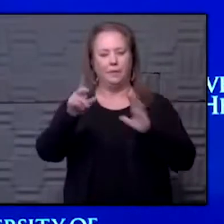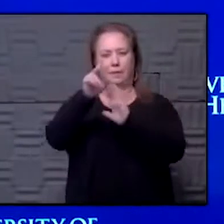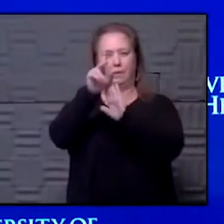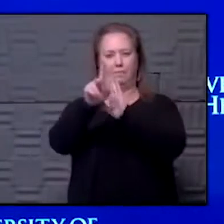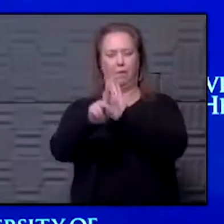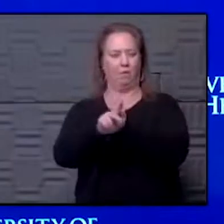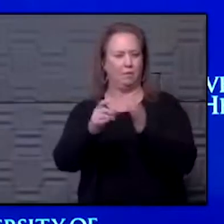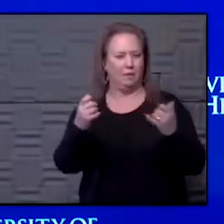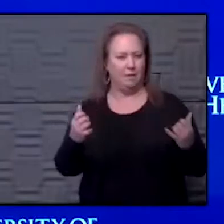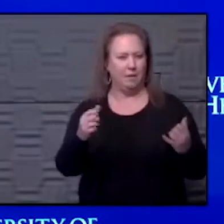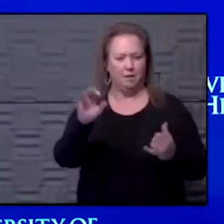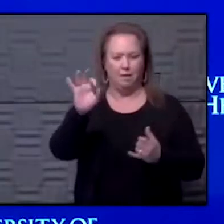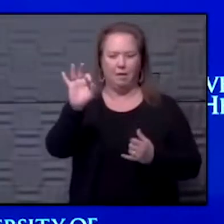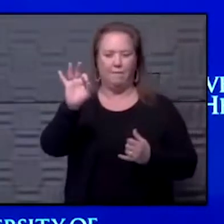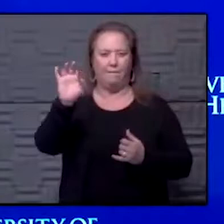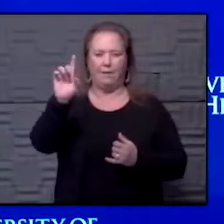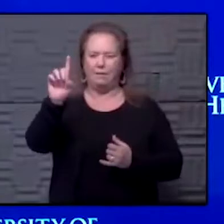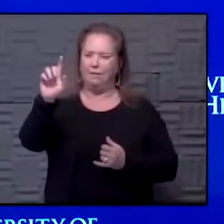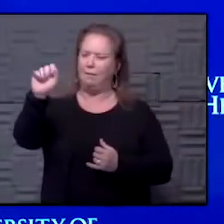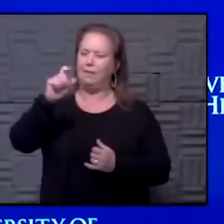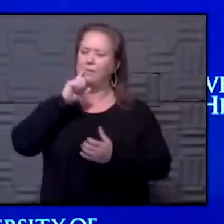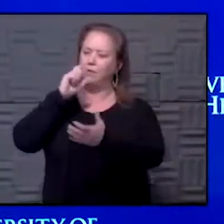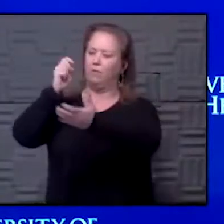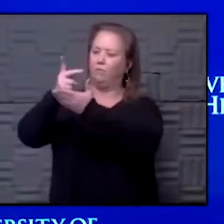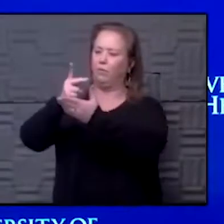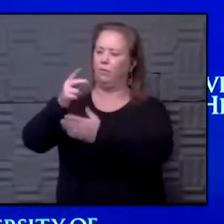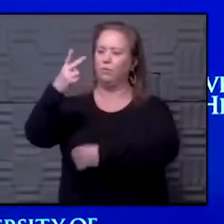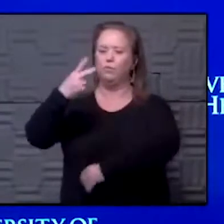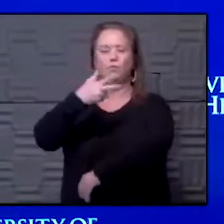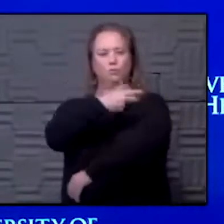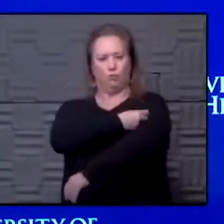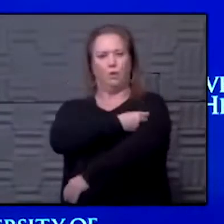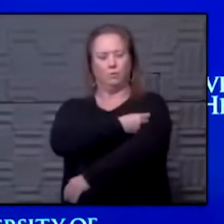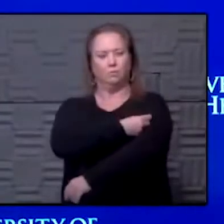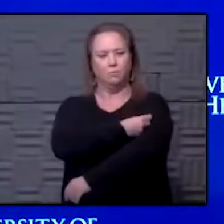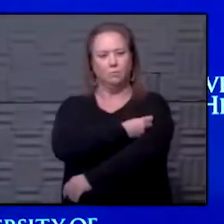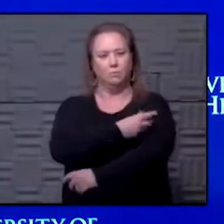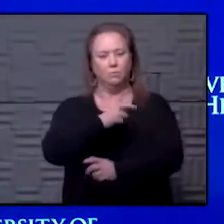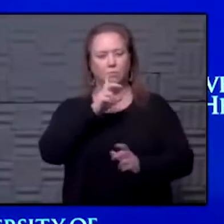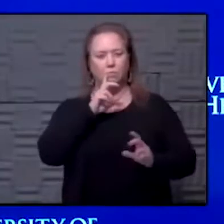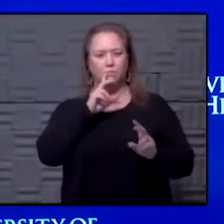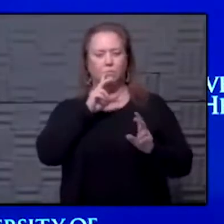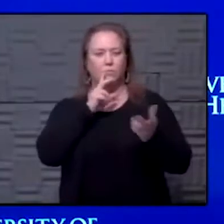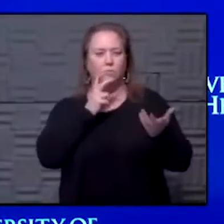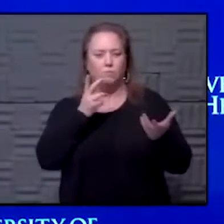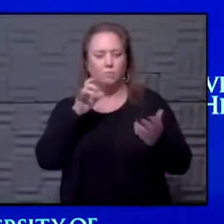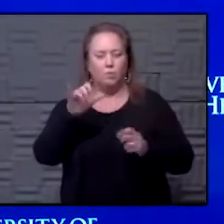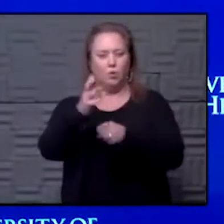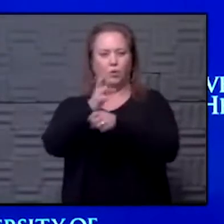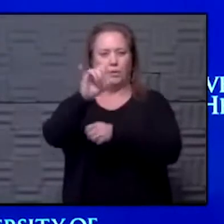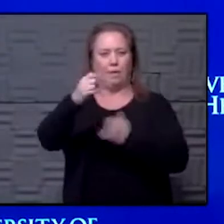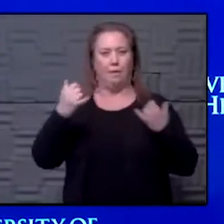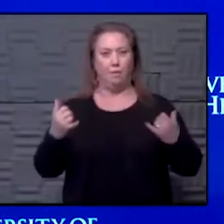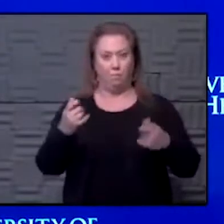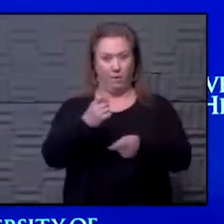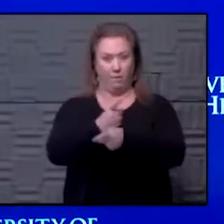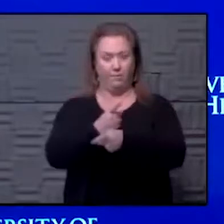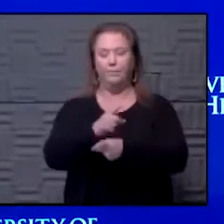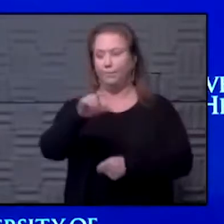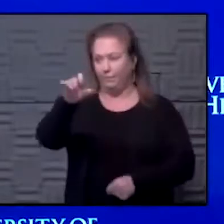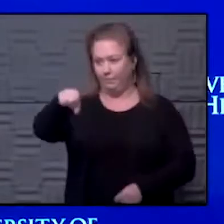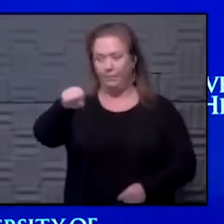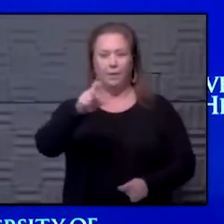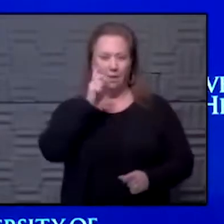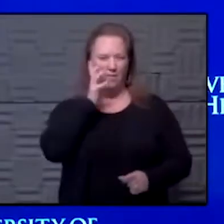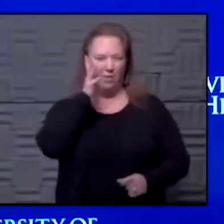as it stands right now? The FDA says, look, we've approved 2 shots. That's what we're going with right now, right? It is, and I think that's what it is for